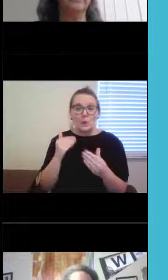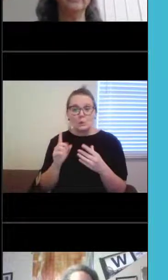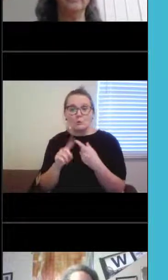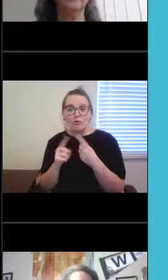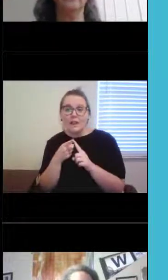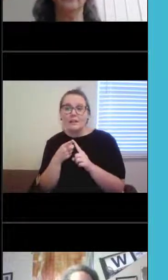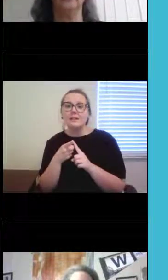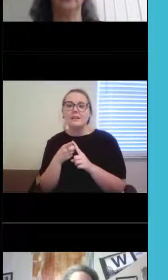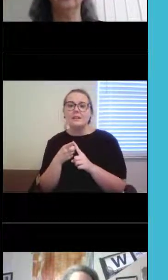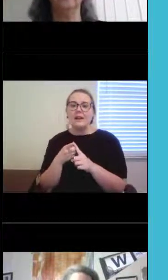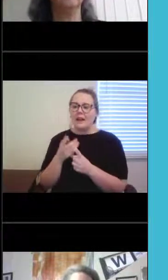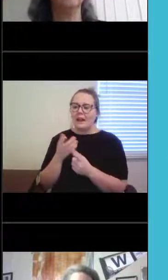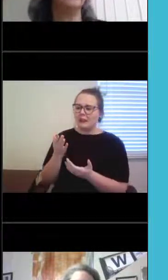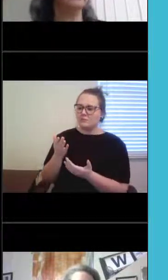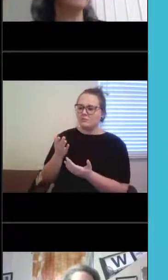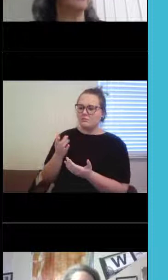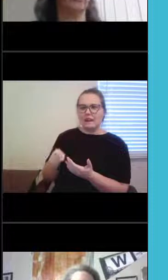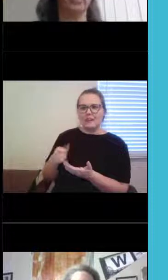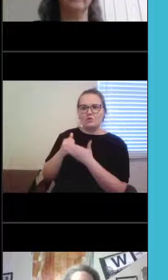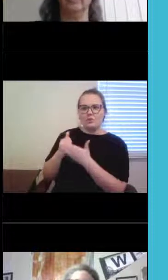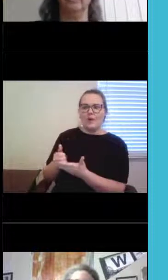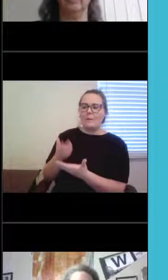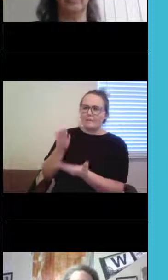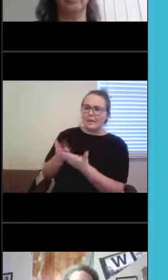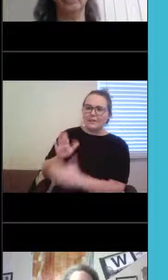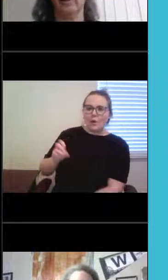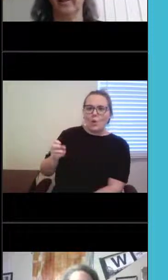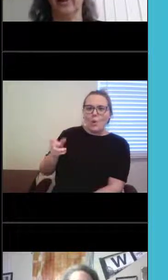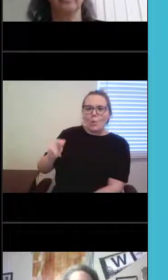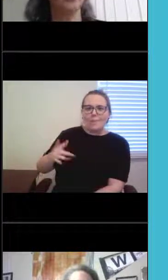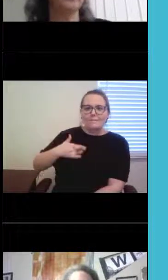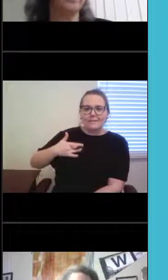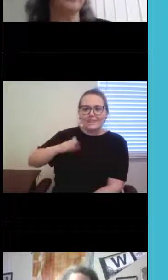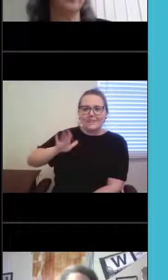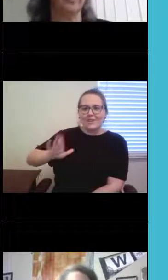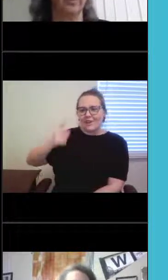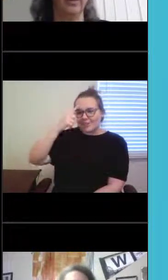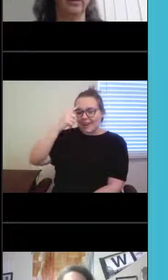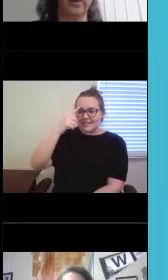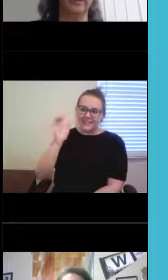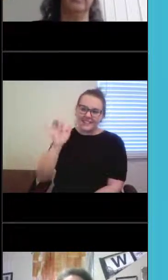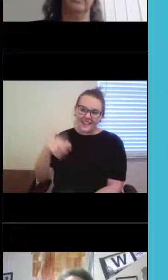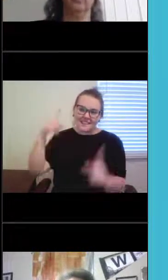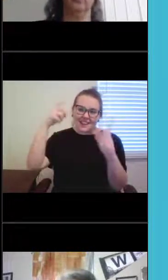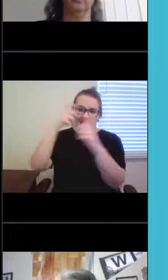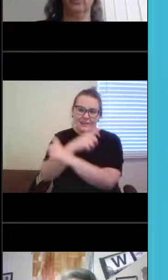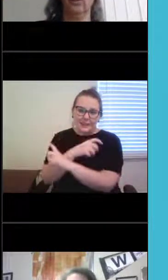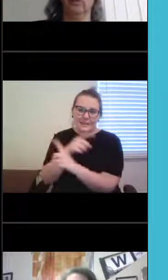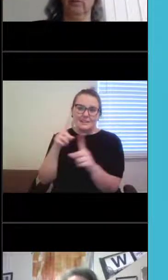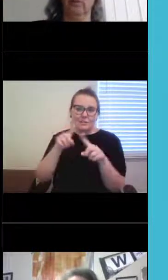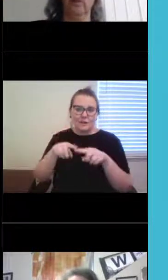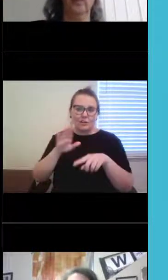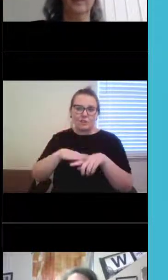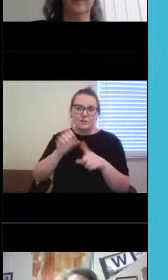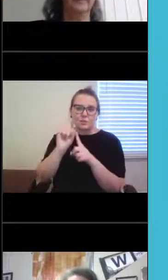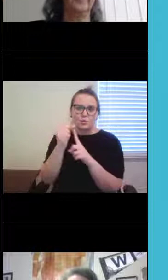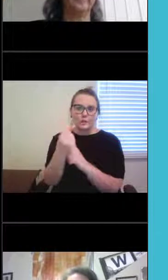and be validated for their own feelings and thoughts and experience of this, which can be complicated depending on the